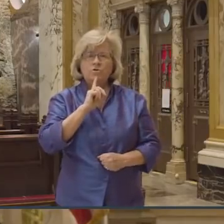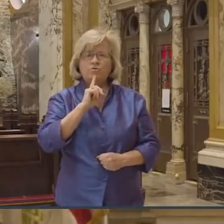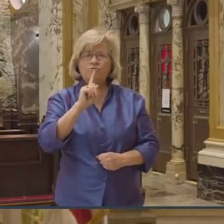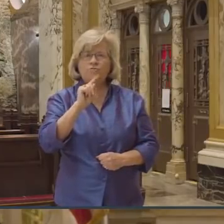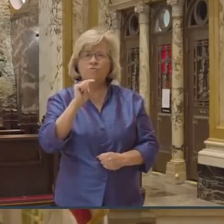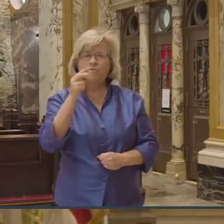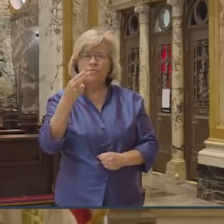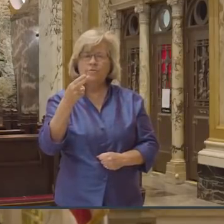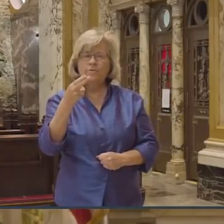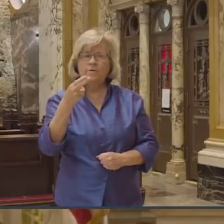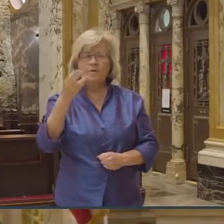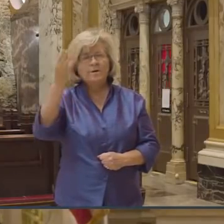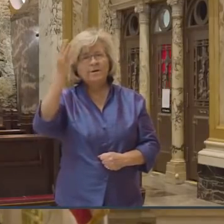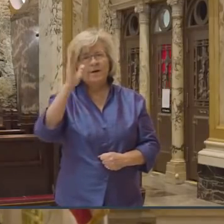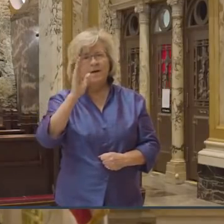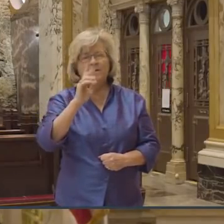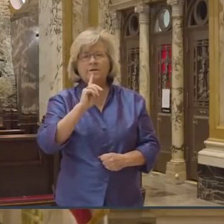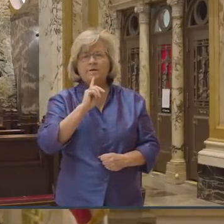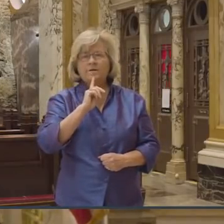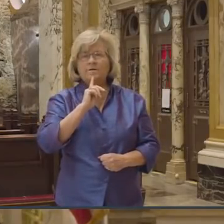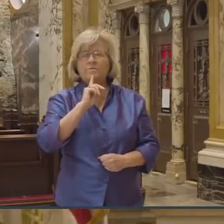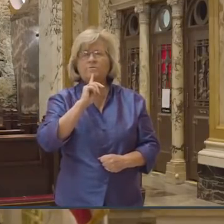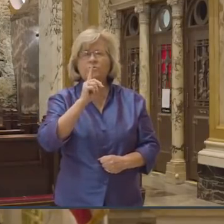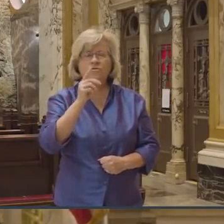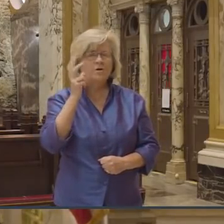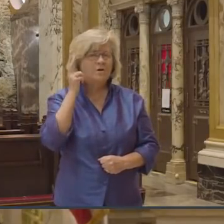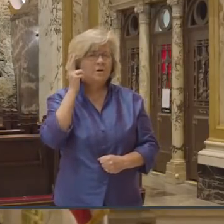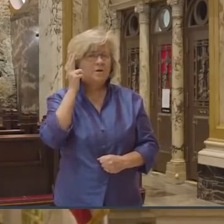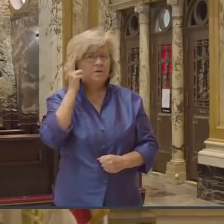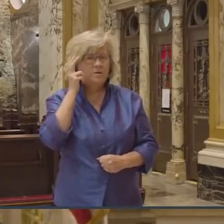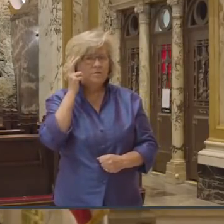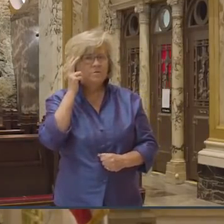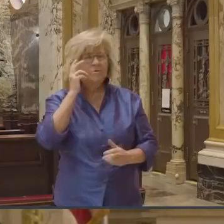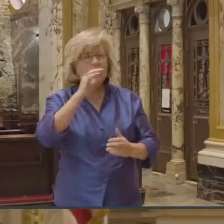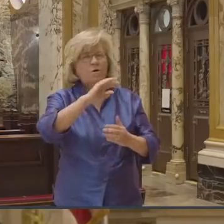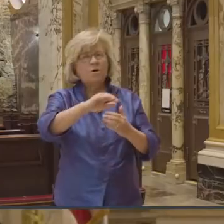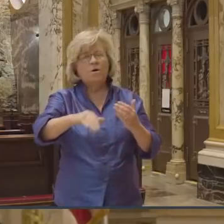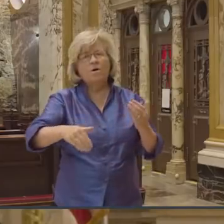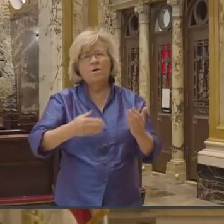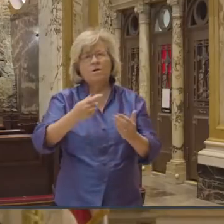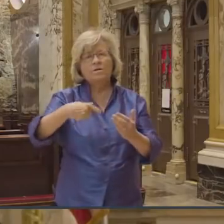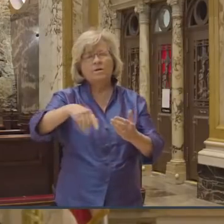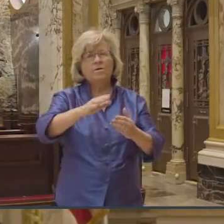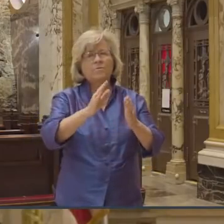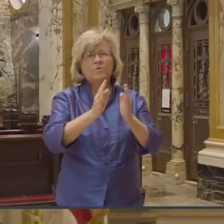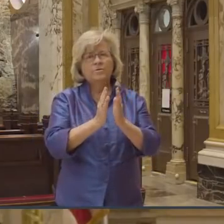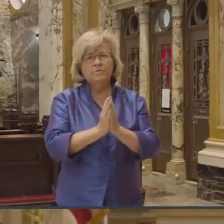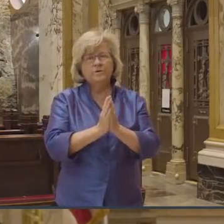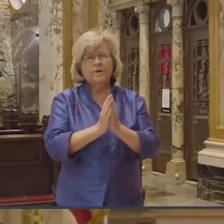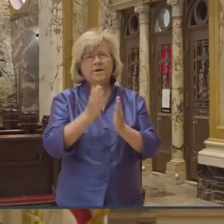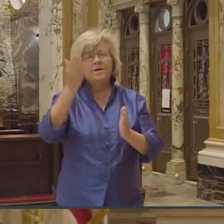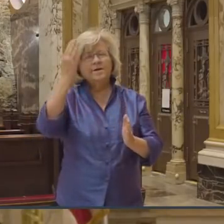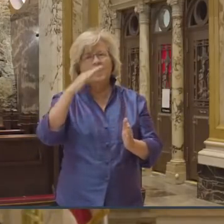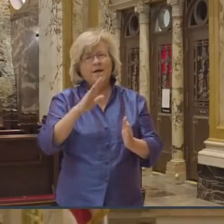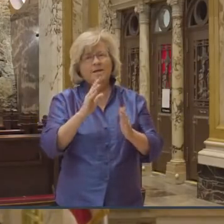is, God indeed hears every prayer. God does